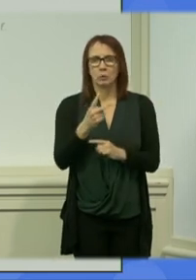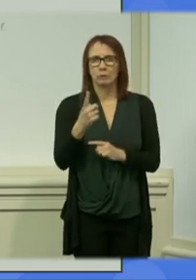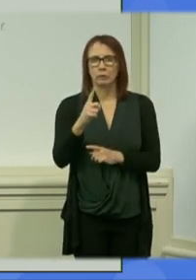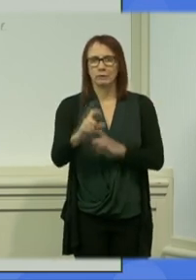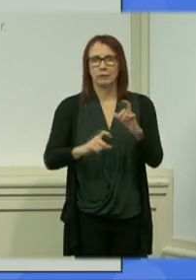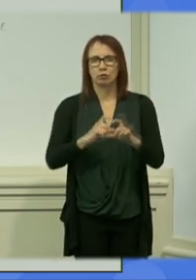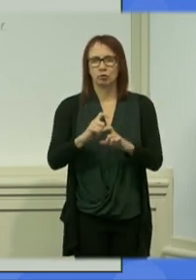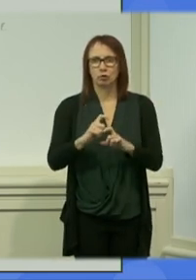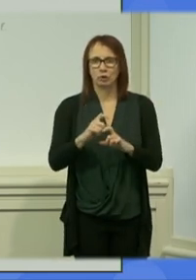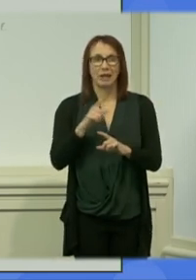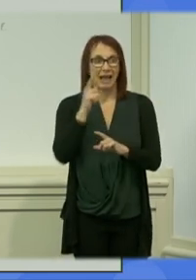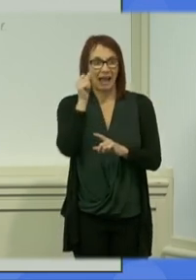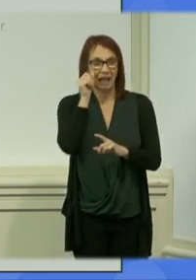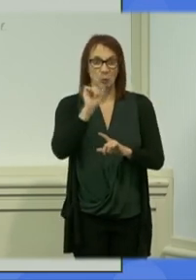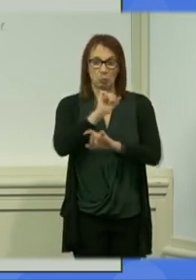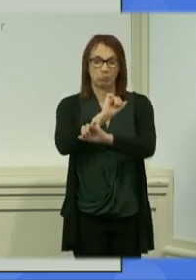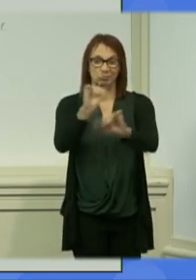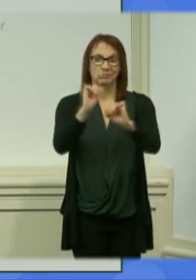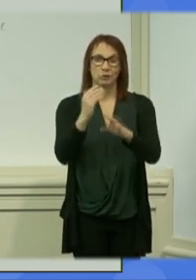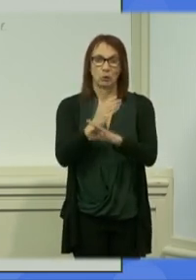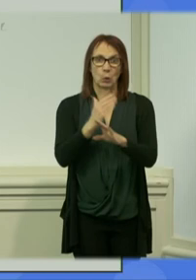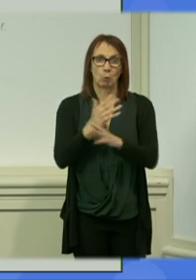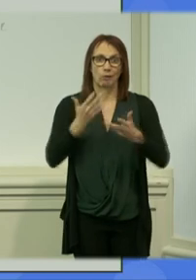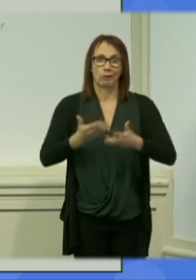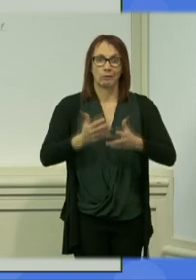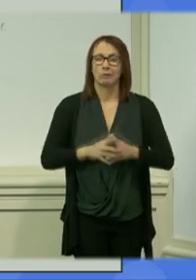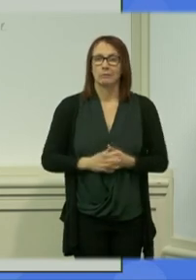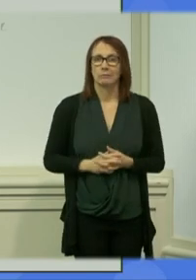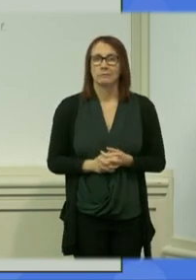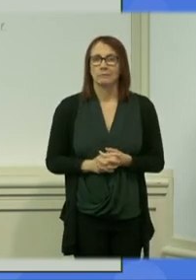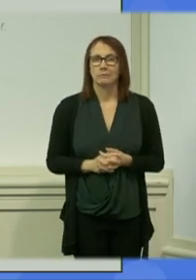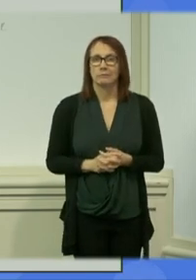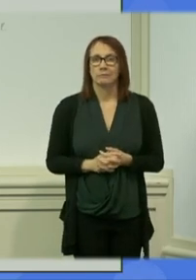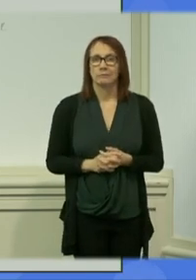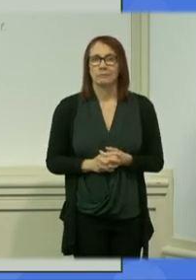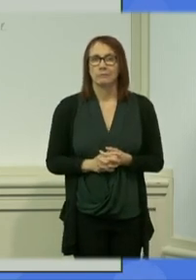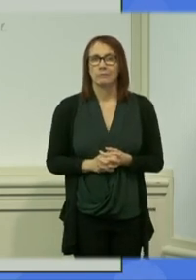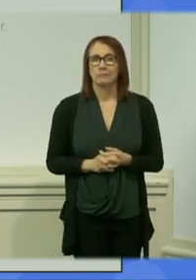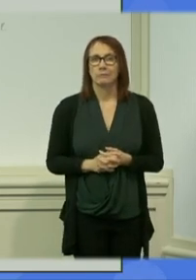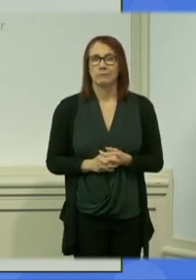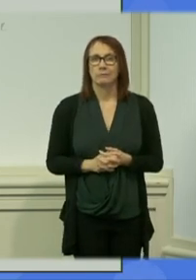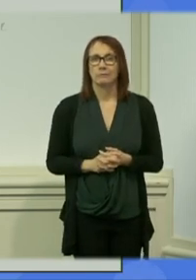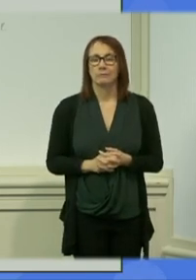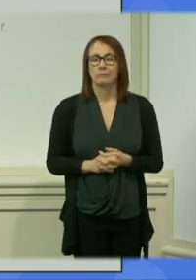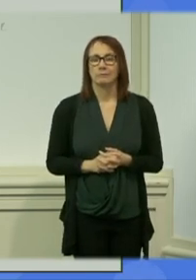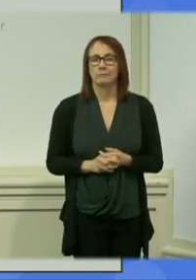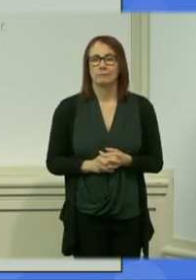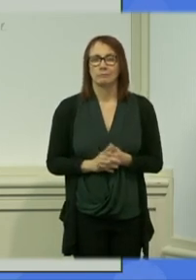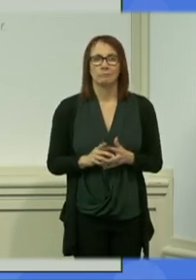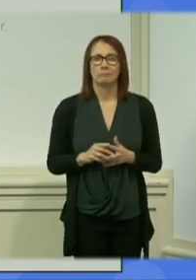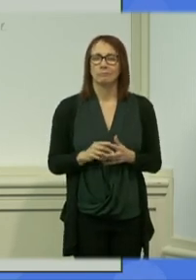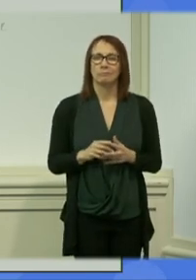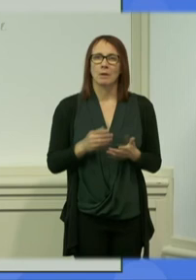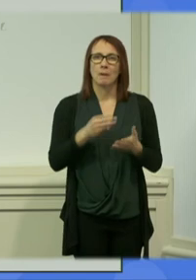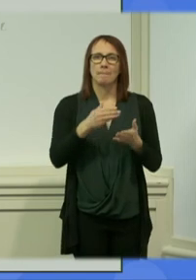which I know is exactly what you've been doing throughout this process. So just bear that in mind. So firstly, market failures. So this sounds